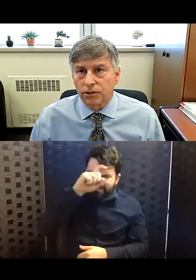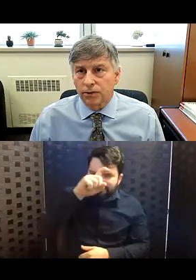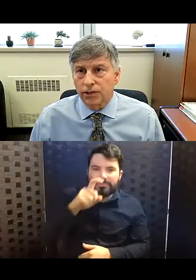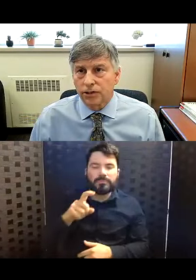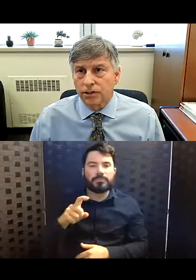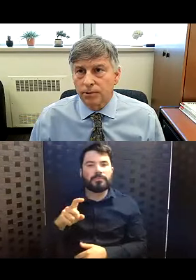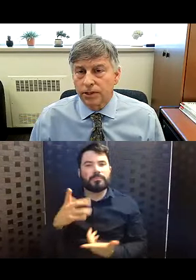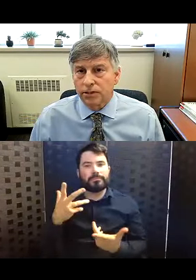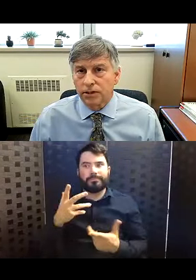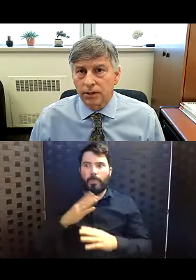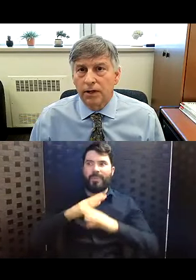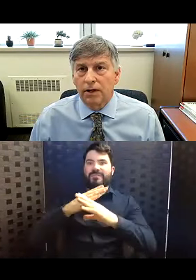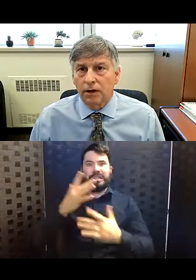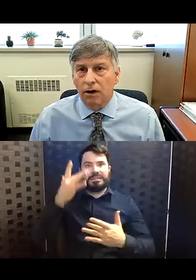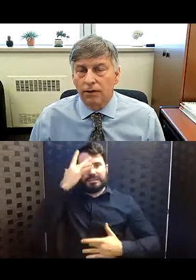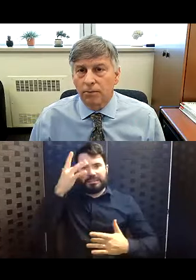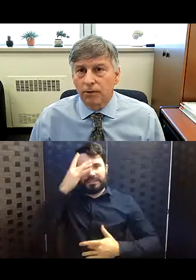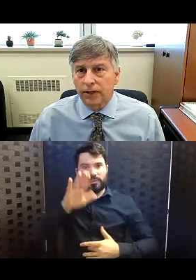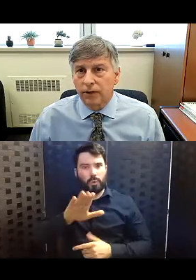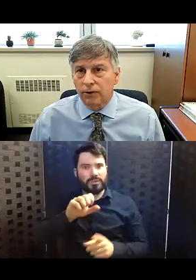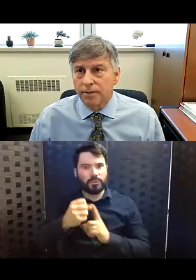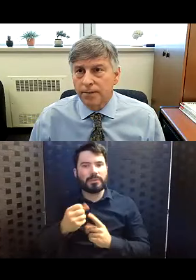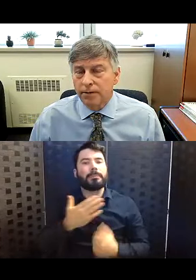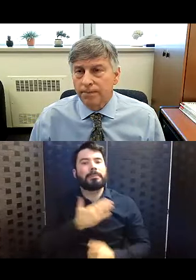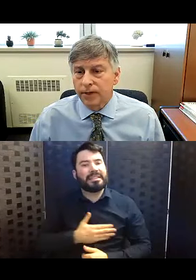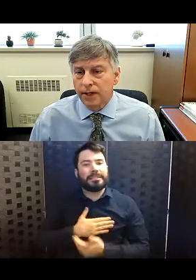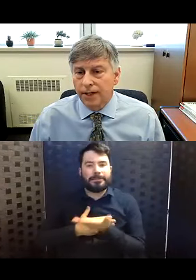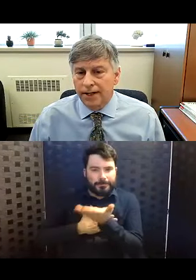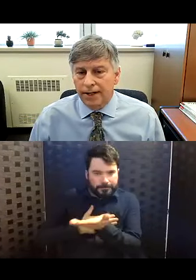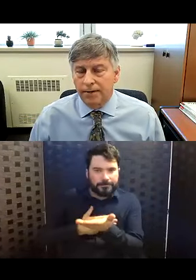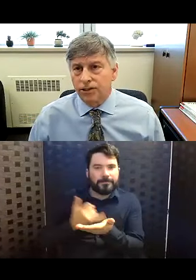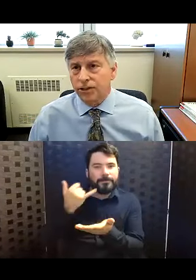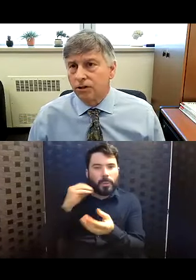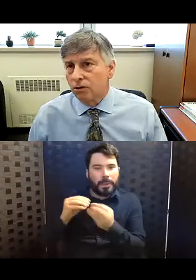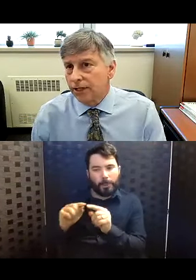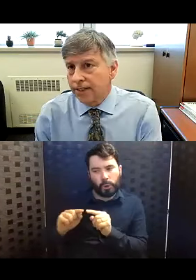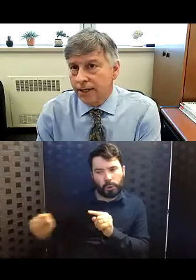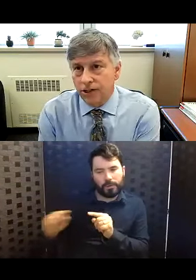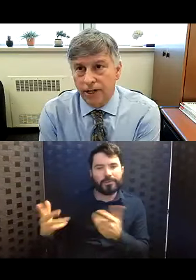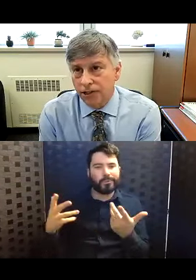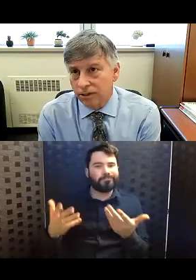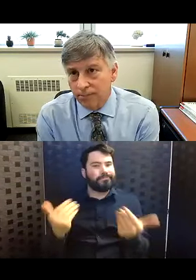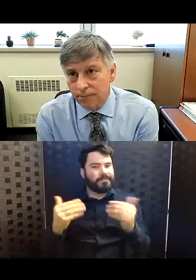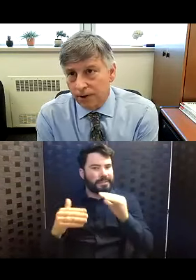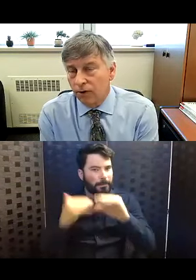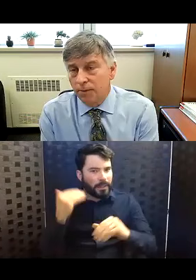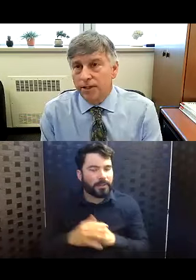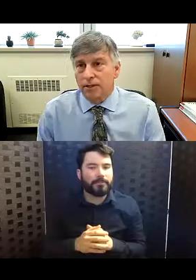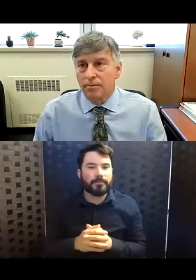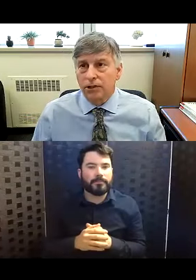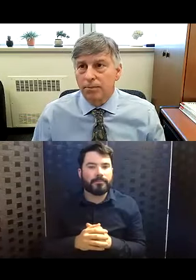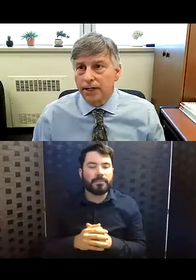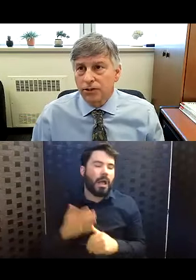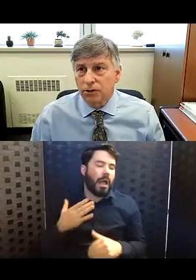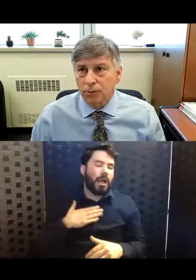your situations, so please call the number there or email. And just in closing, I'd say education is a big part of what